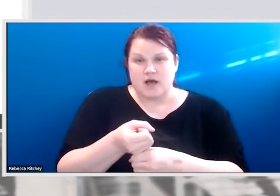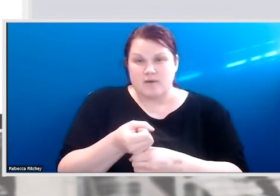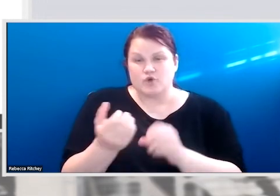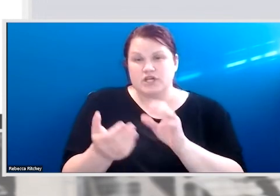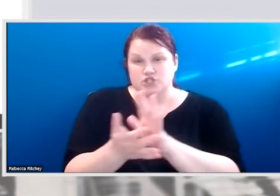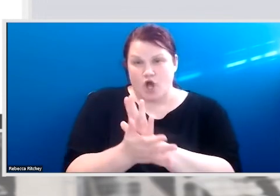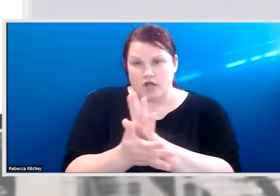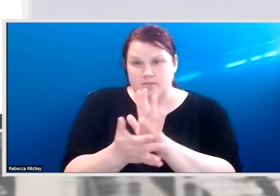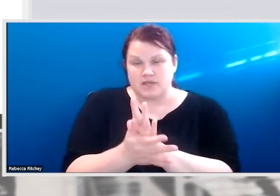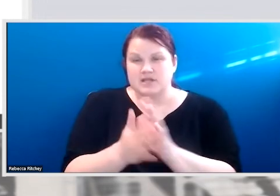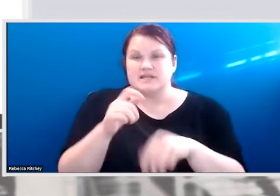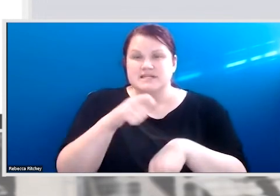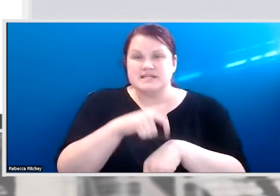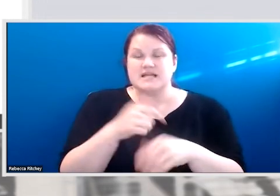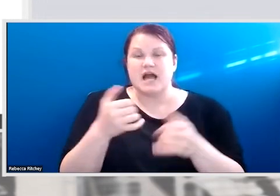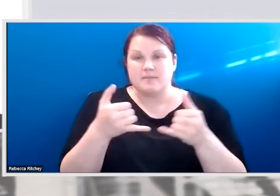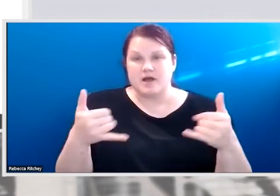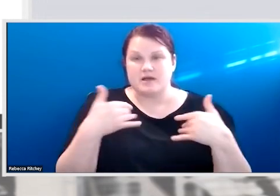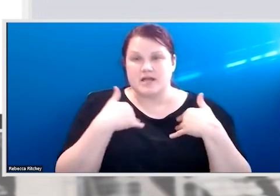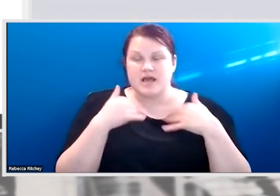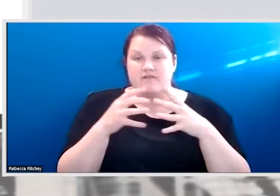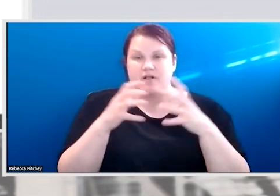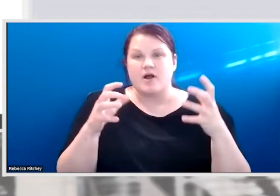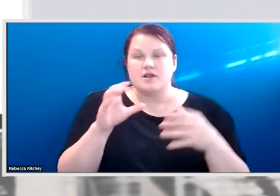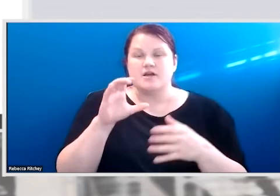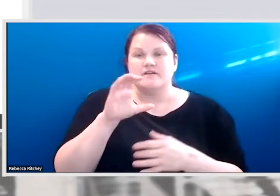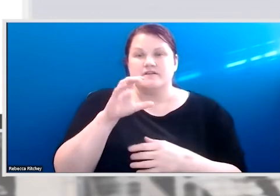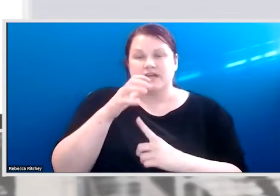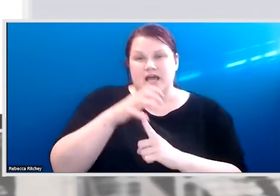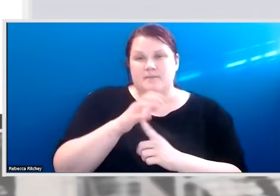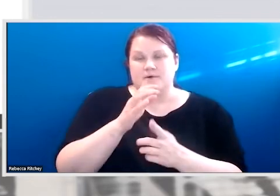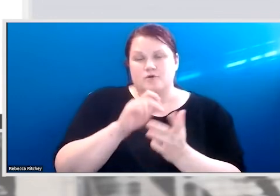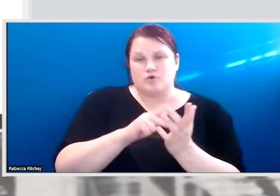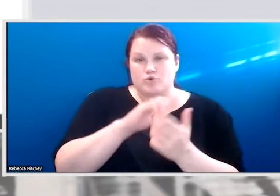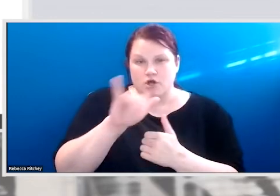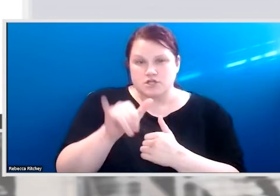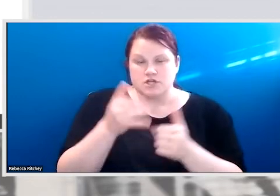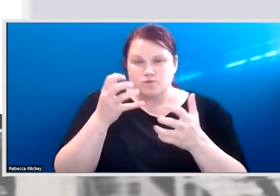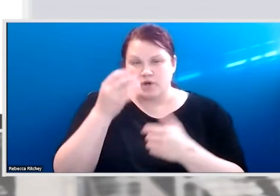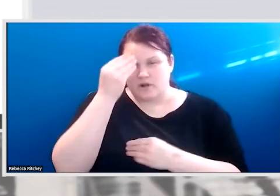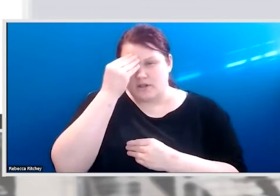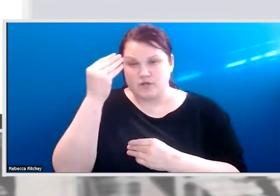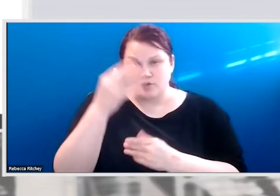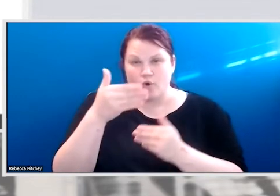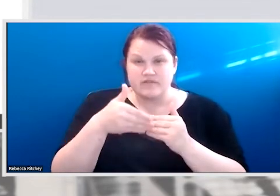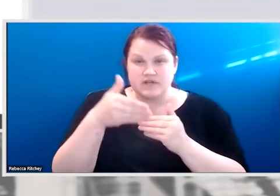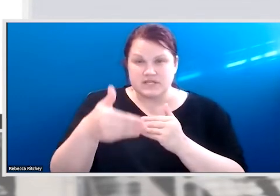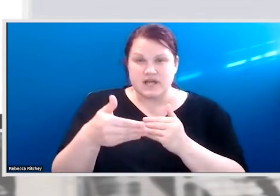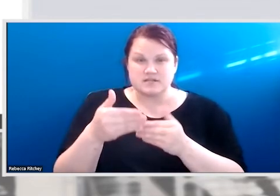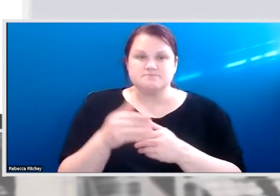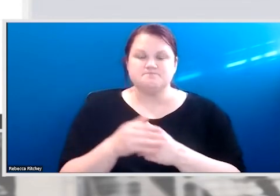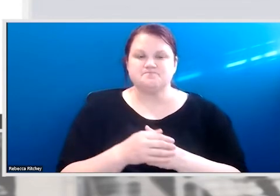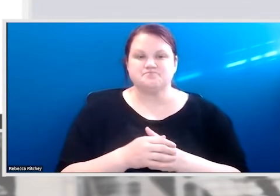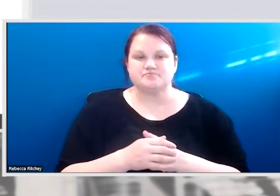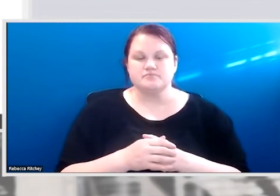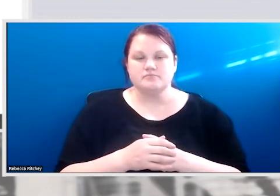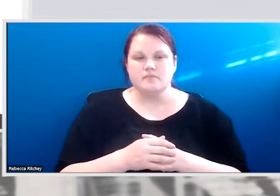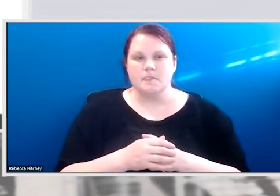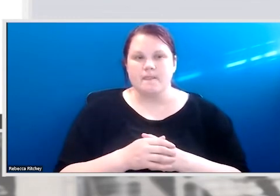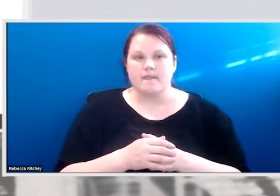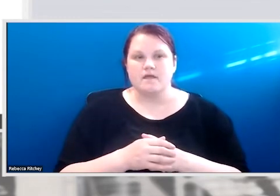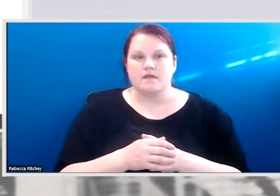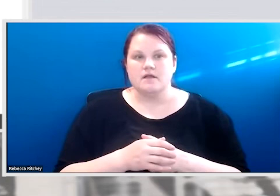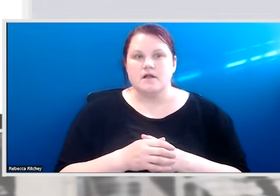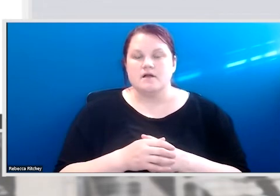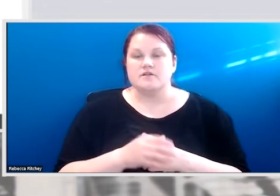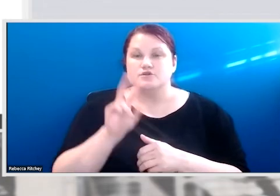We have a timeline like a lot of capital projects do. We want to let you know kind of where we are in that, what the next steps are. And then also at the top here, there's